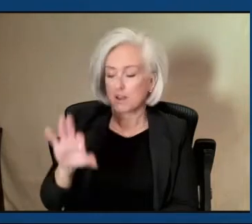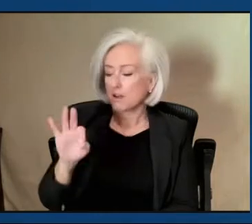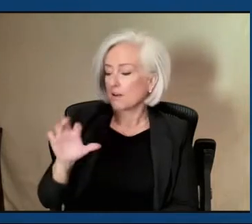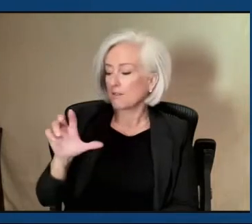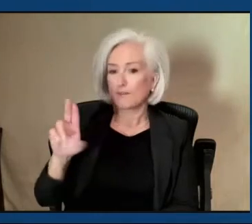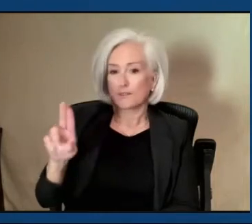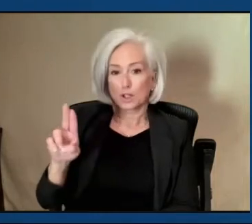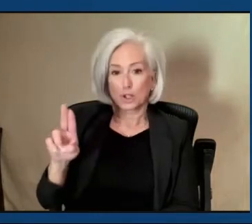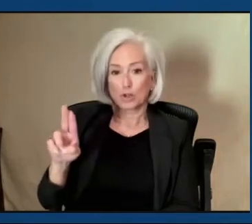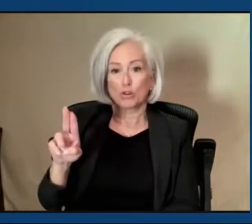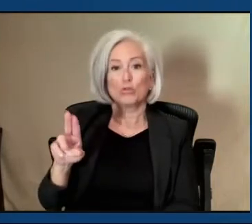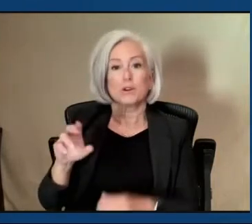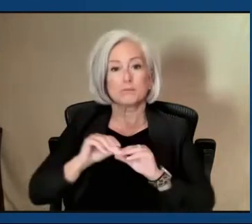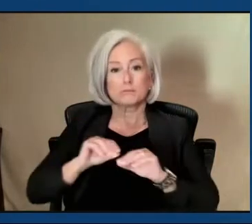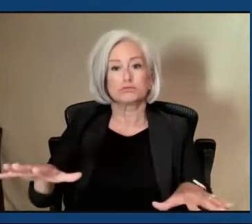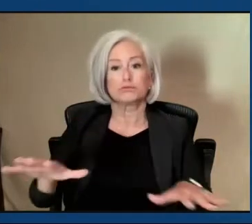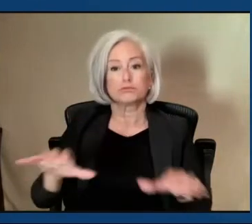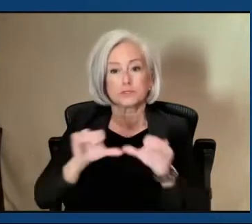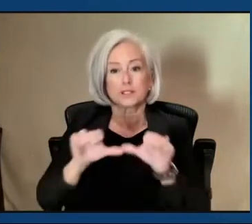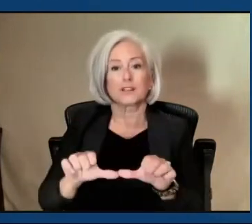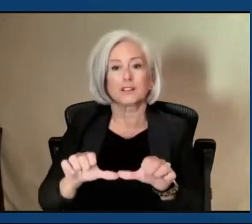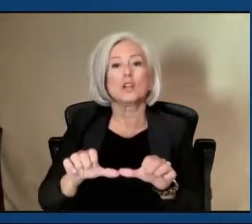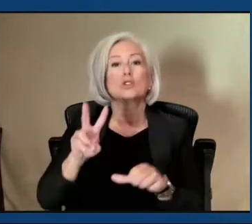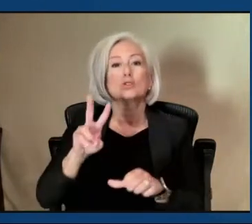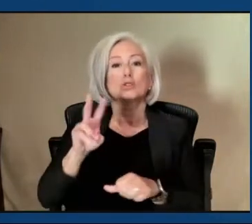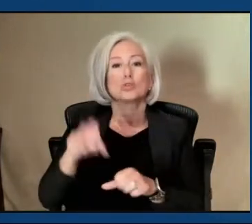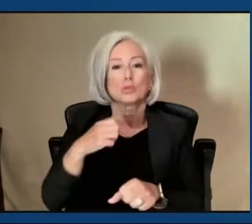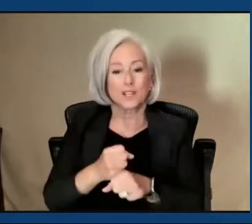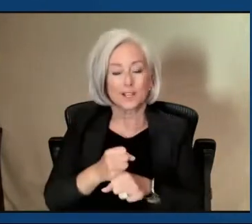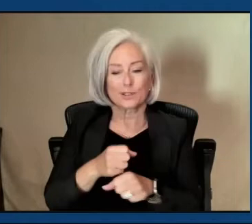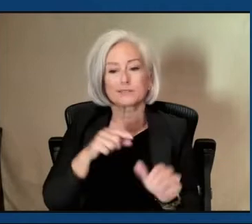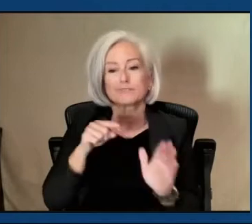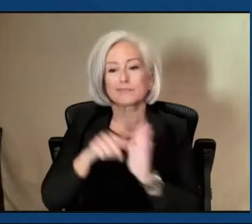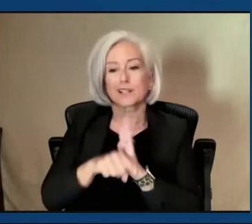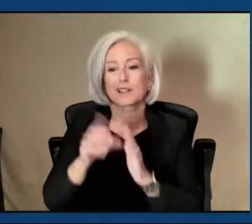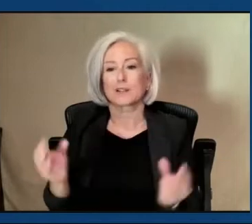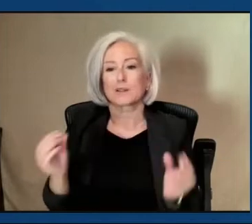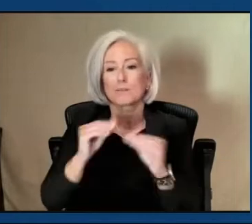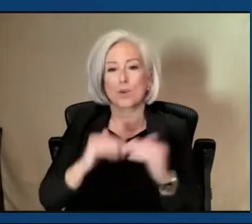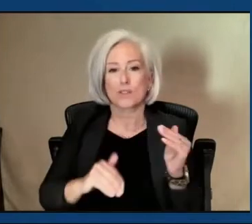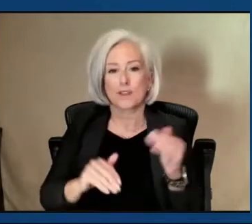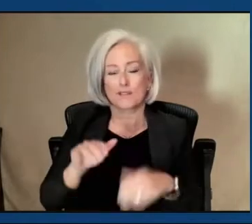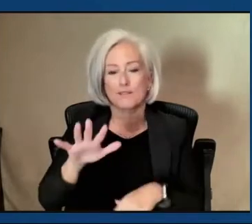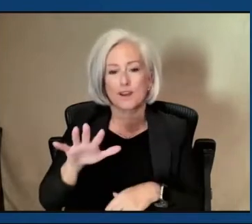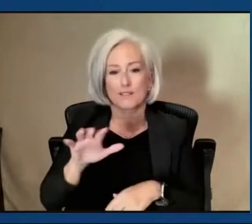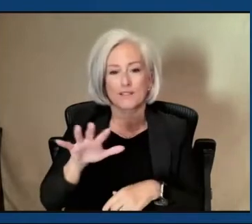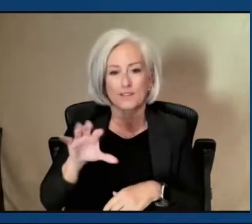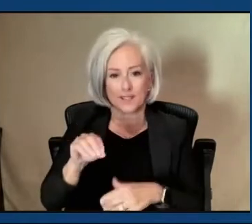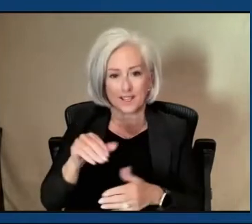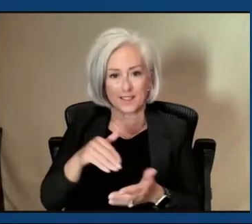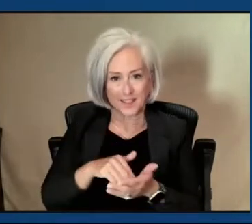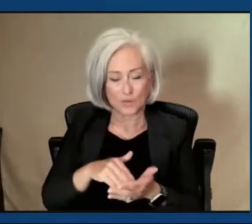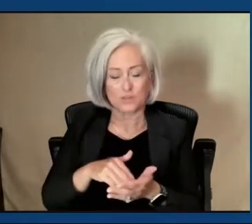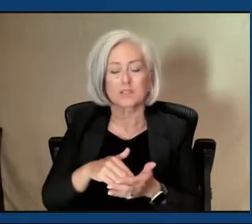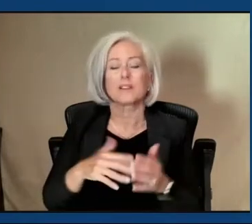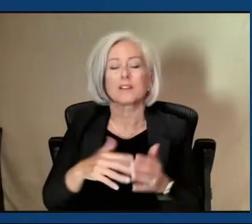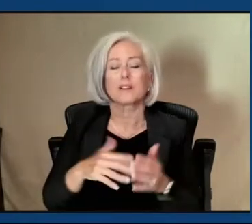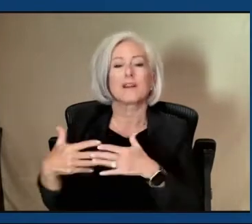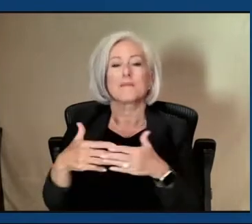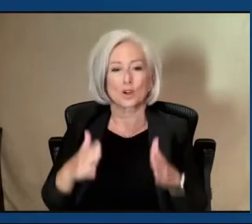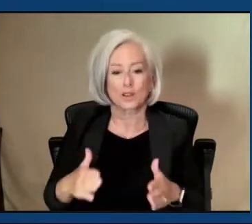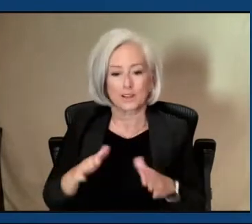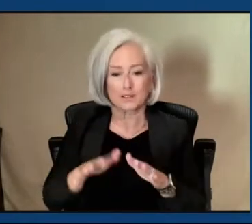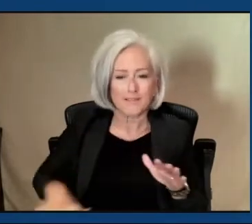killing more than 550,000 Americans and 20 million souls worldwide. It sparked efforts to develop a